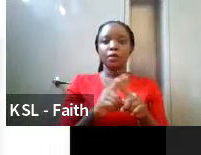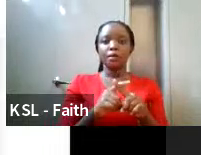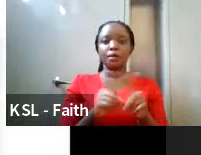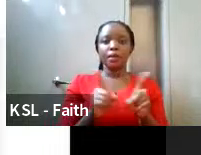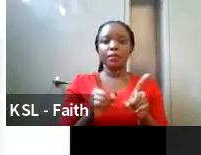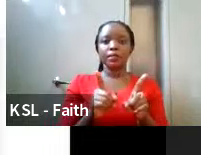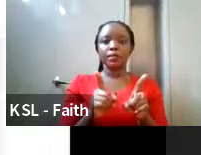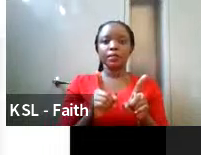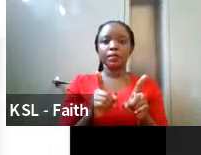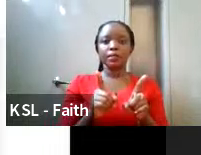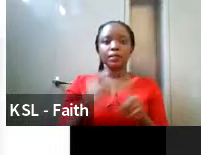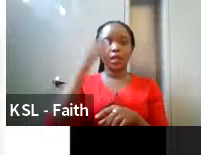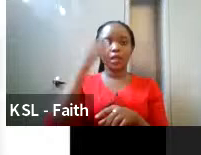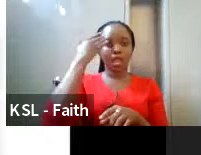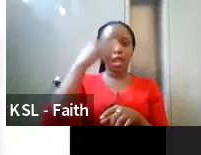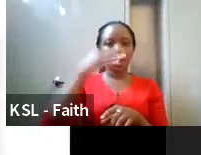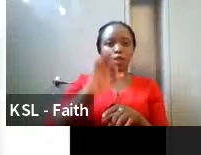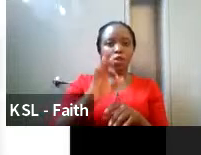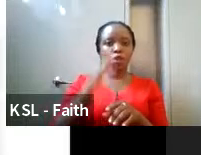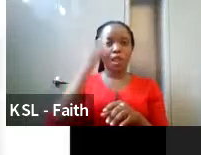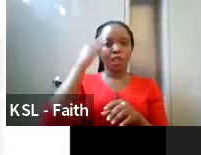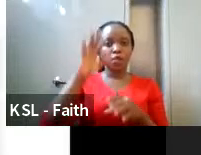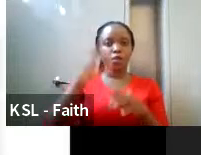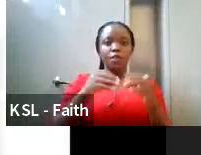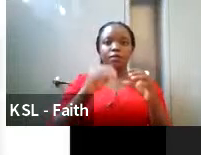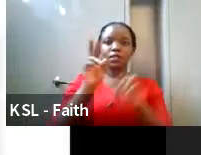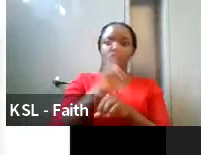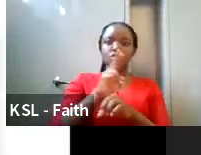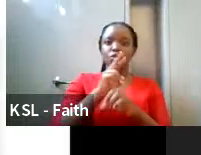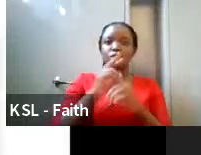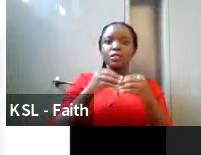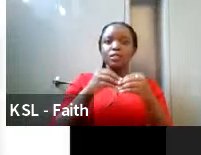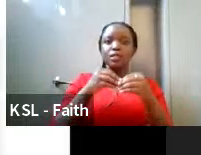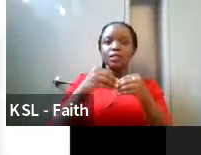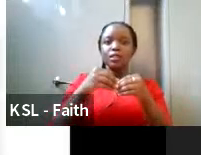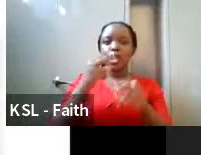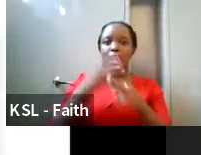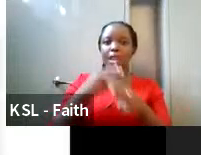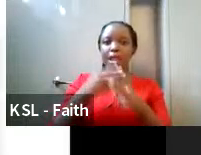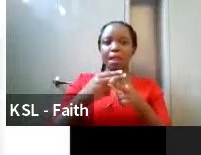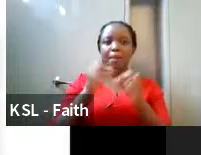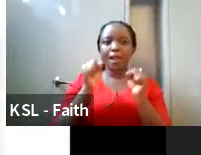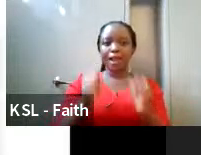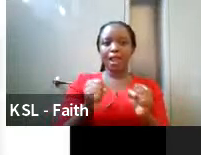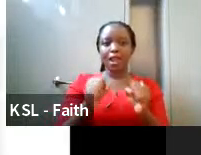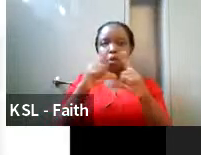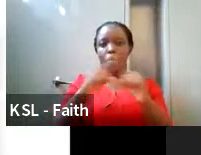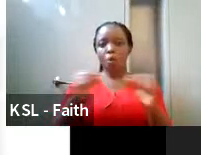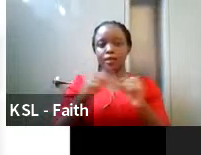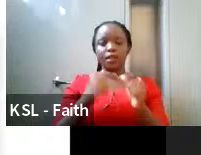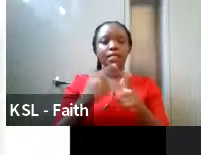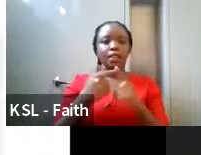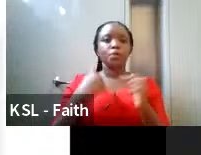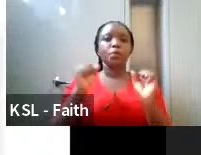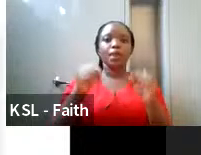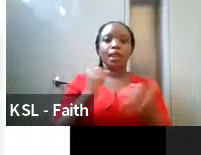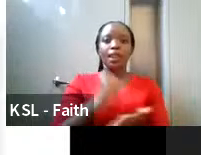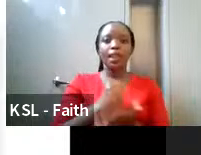I don't know if it's the complexity of the words, but maybe he can break it down to us further and then we can facilitate.